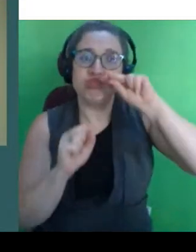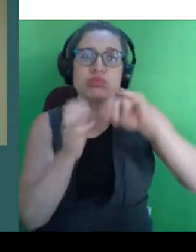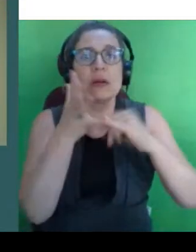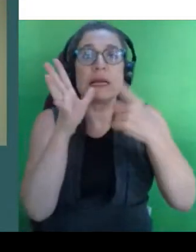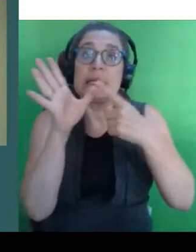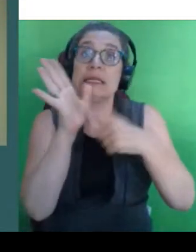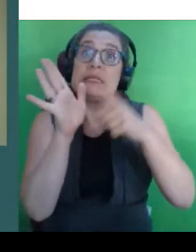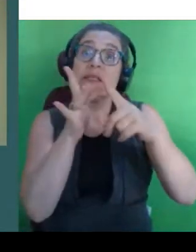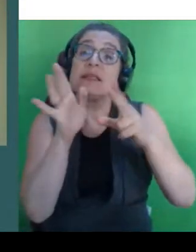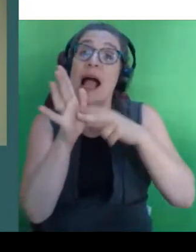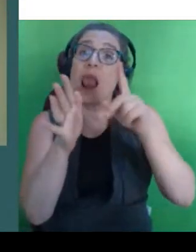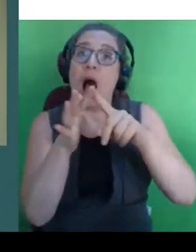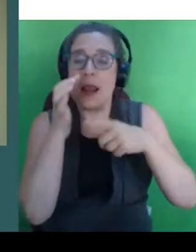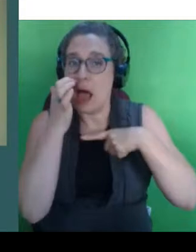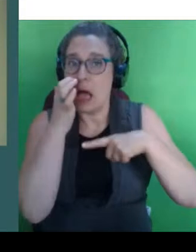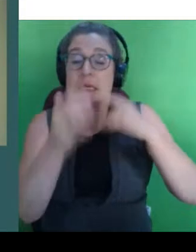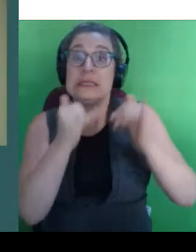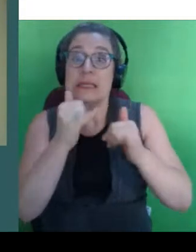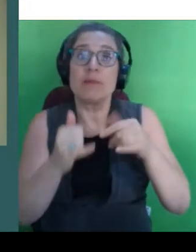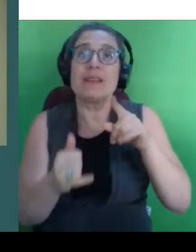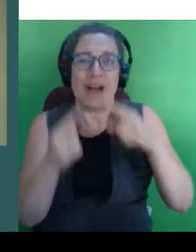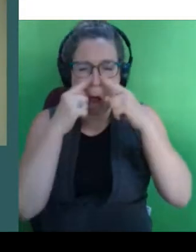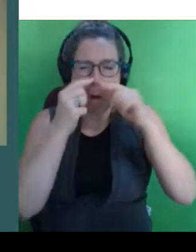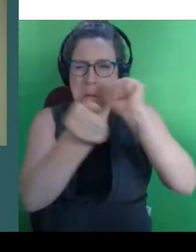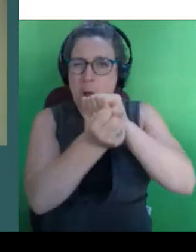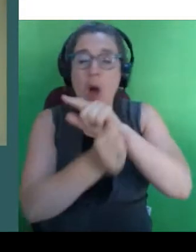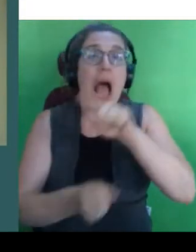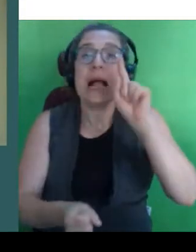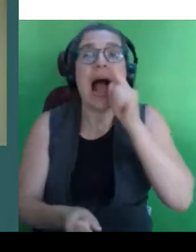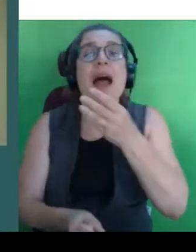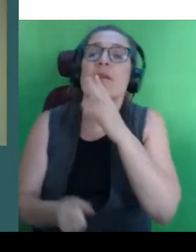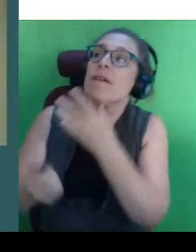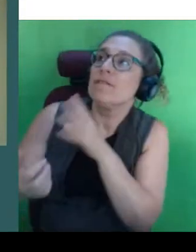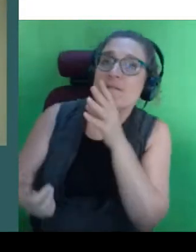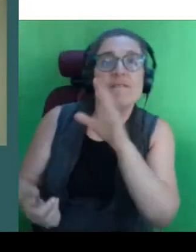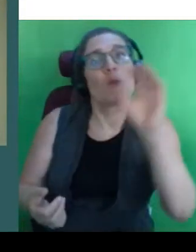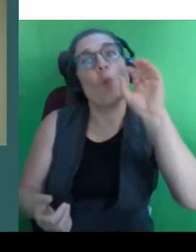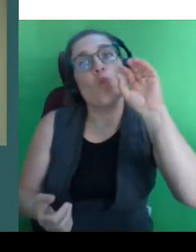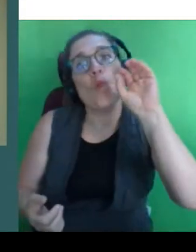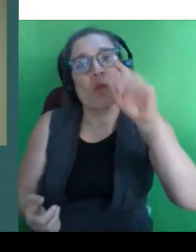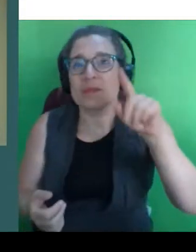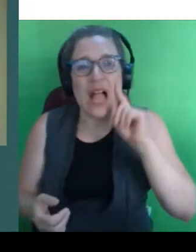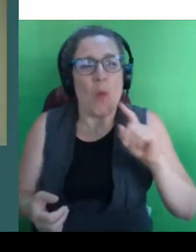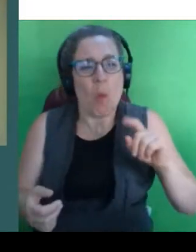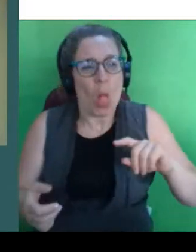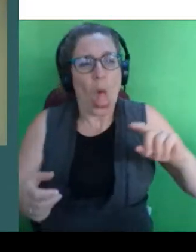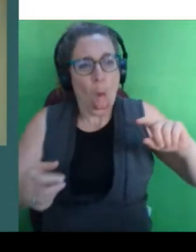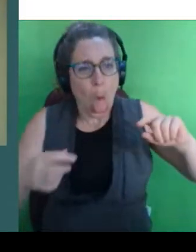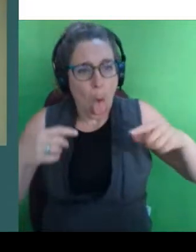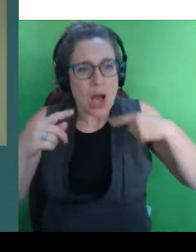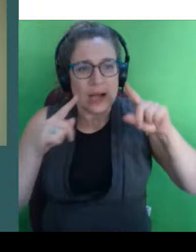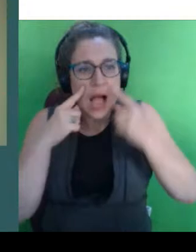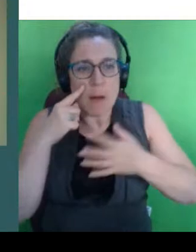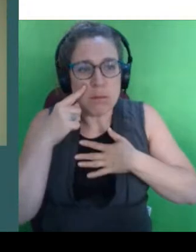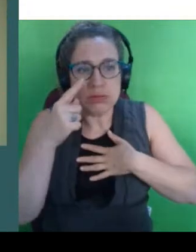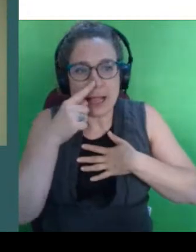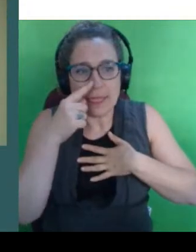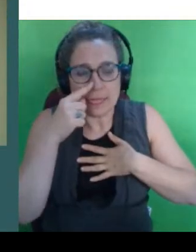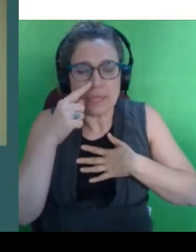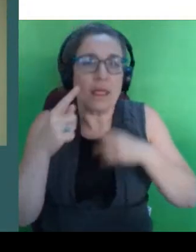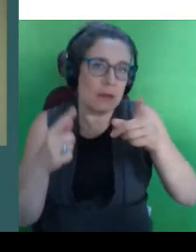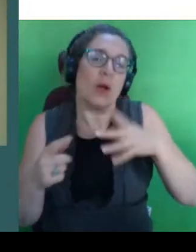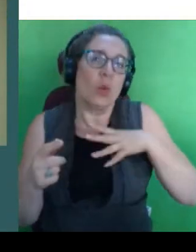because sometimes kids with blocked noses have difficulties in feeding, especially from a bottle. And if there are still problems, see your GP.